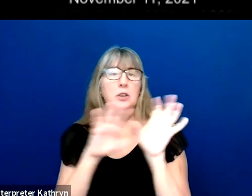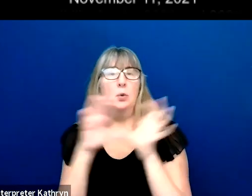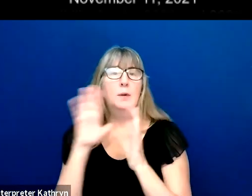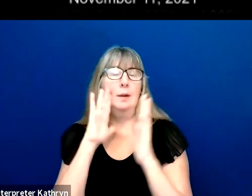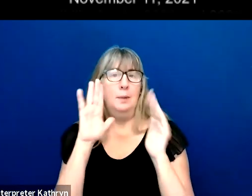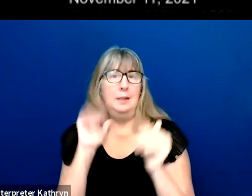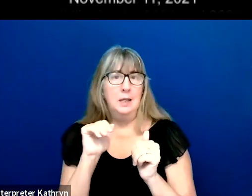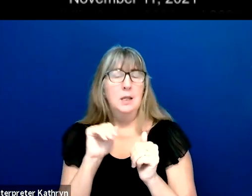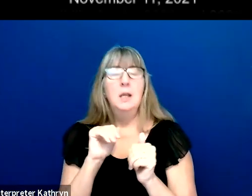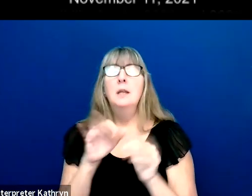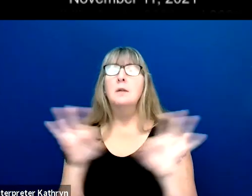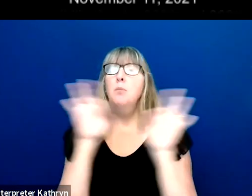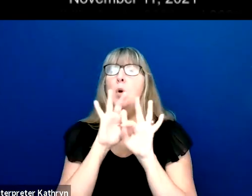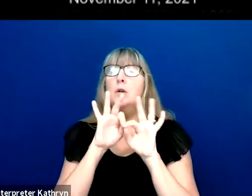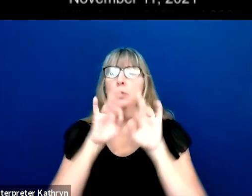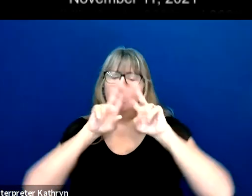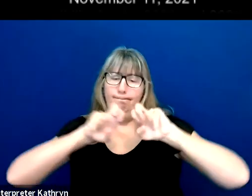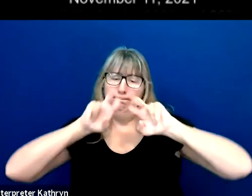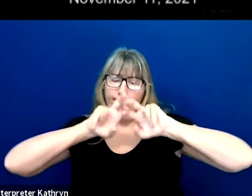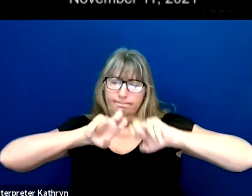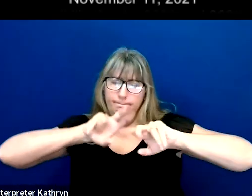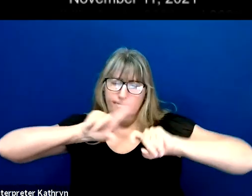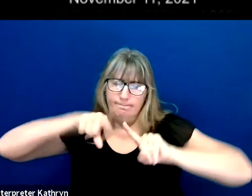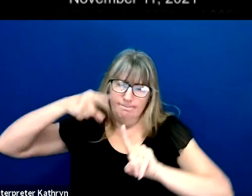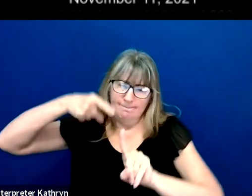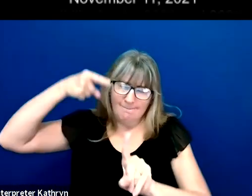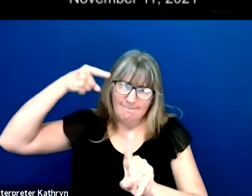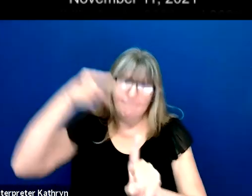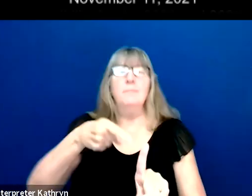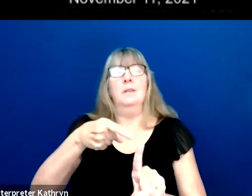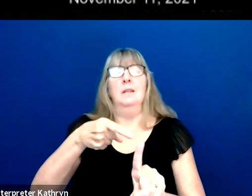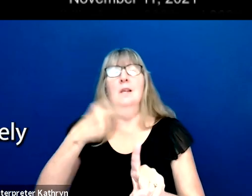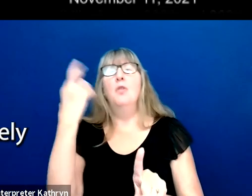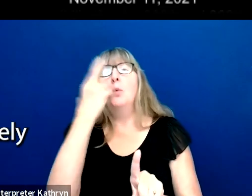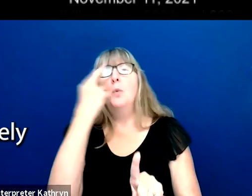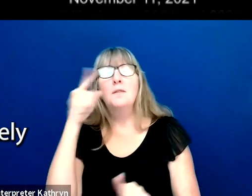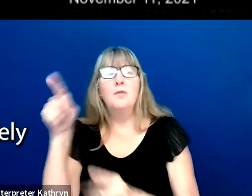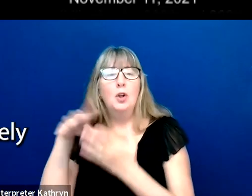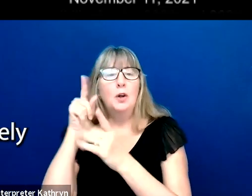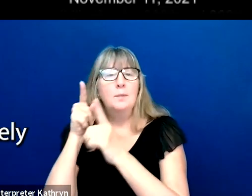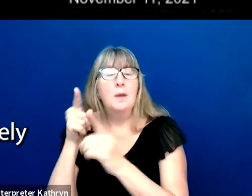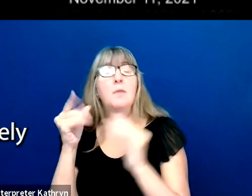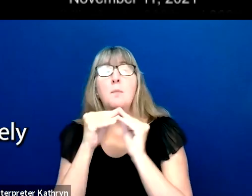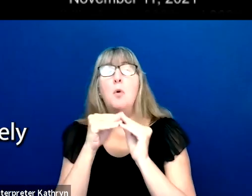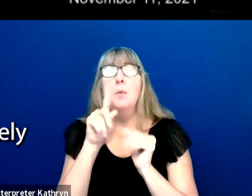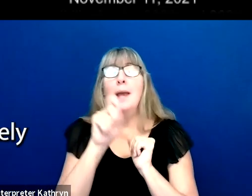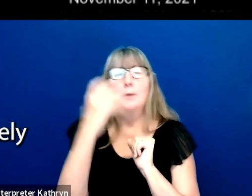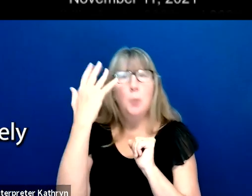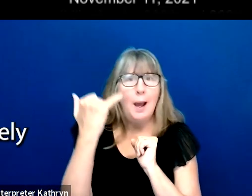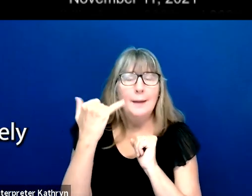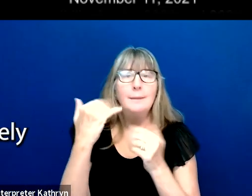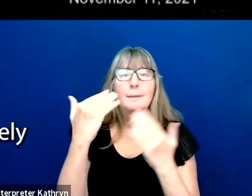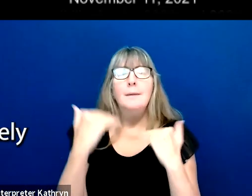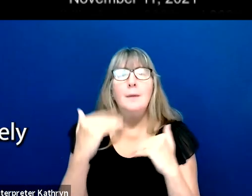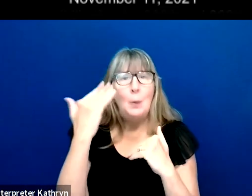at what is the real reason behind this learning objective. And the more we ask why, the more